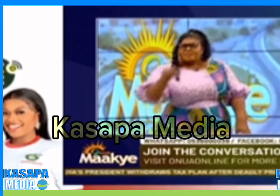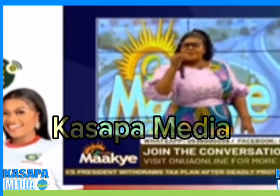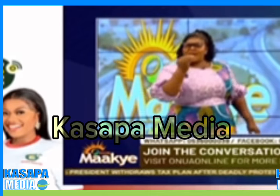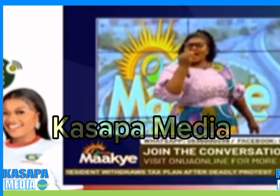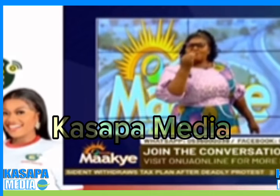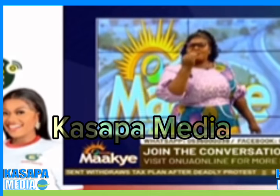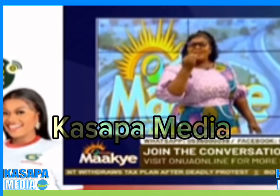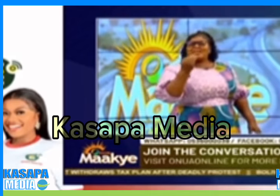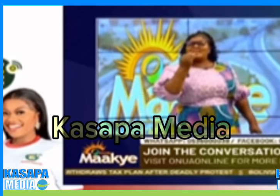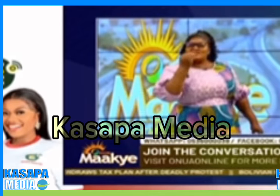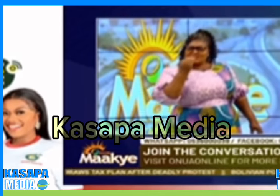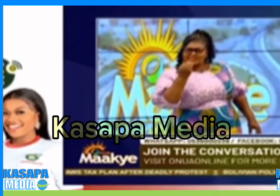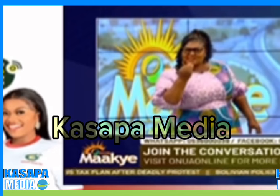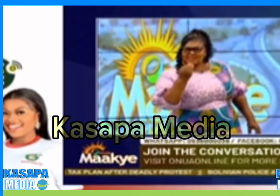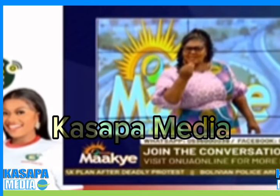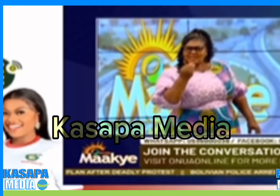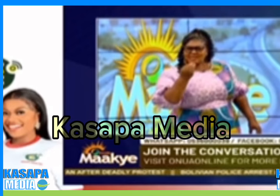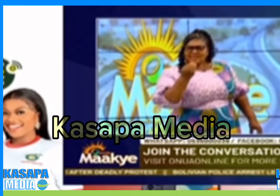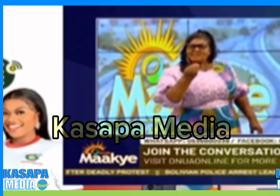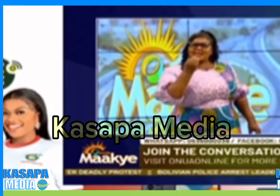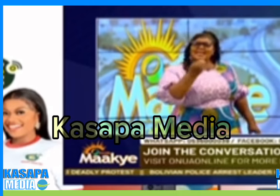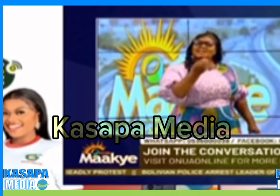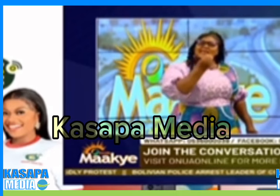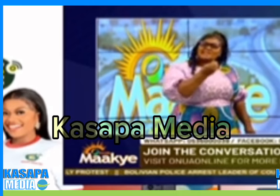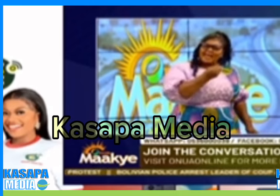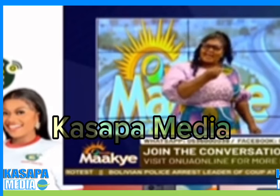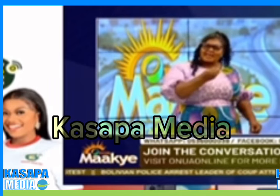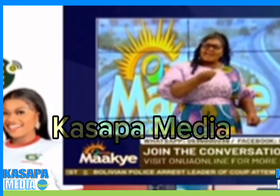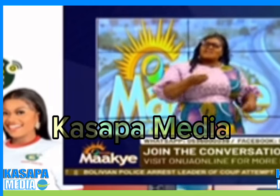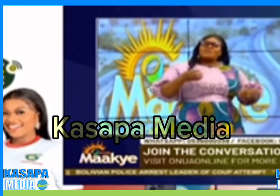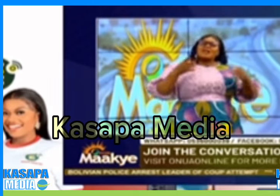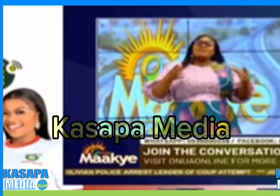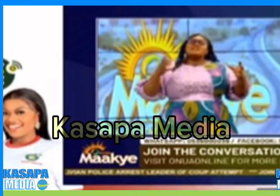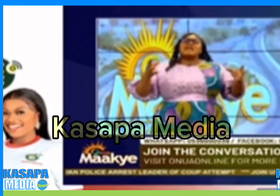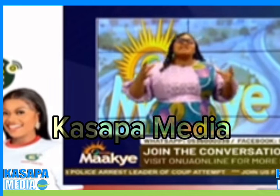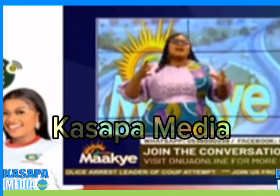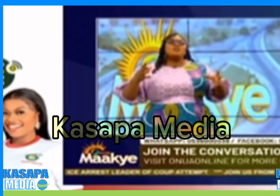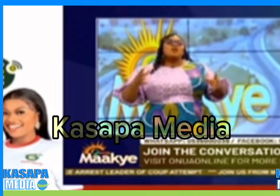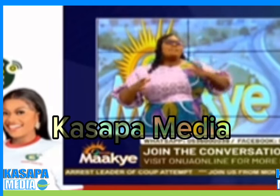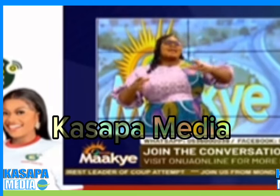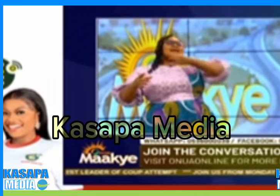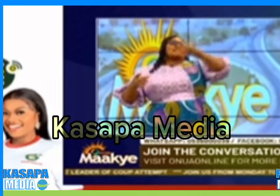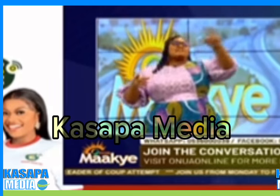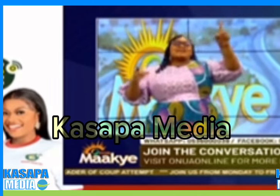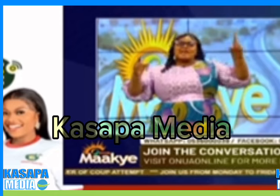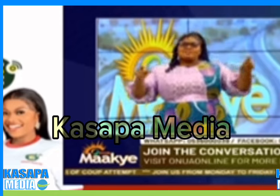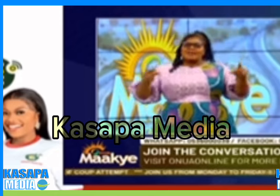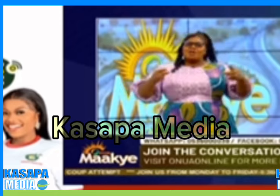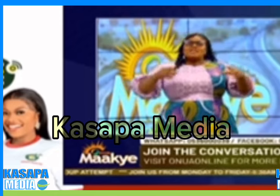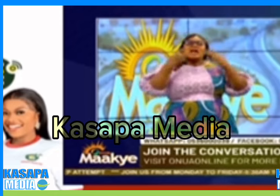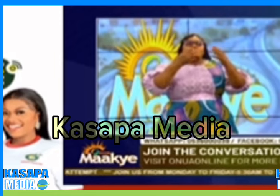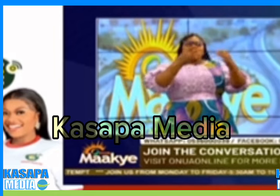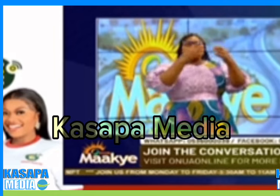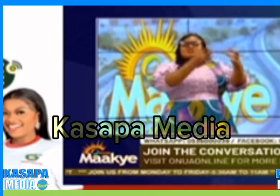someone 500 million cities. Sanka, your chess. Savannah region and Chemo, but that catchment